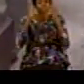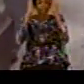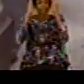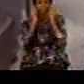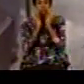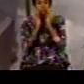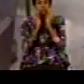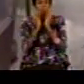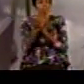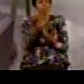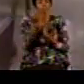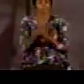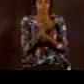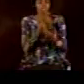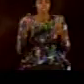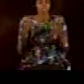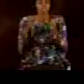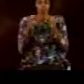appreciate our God.